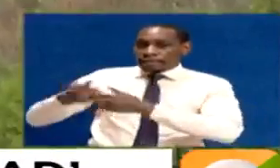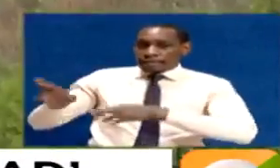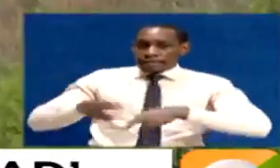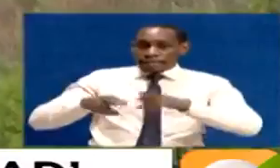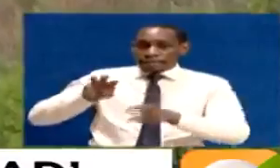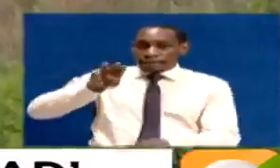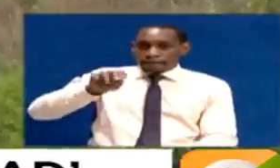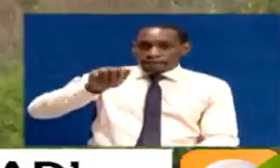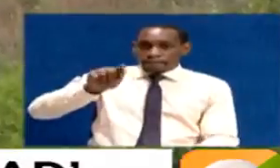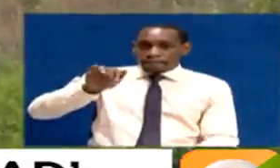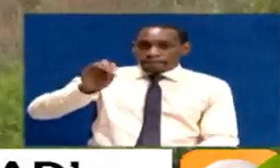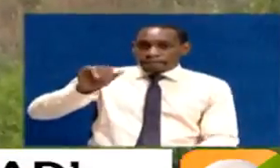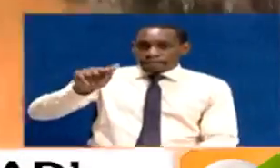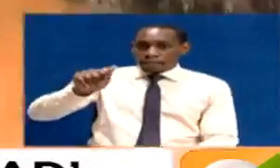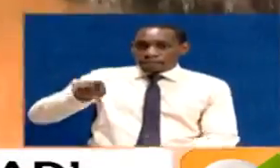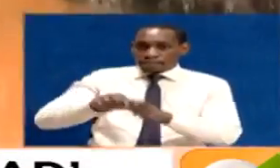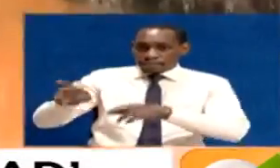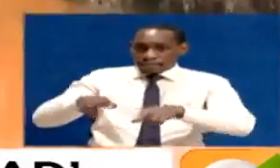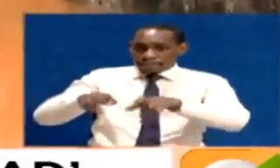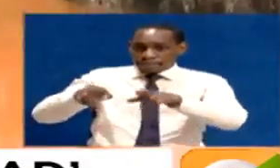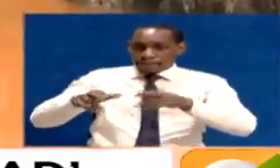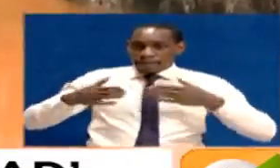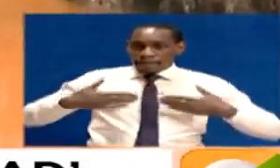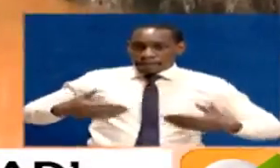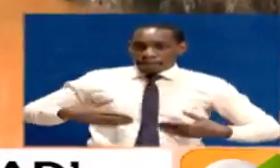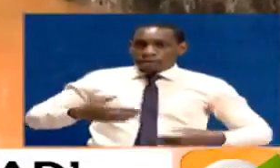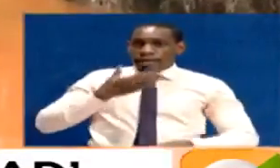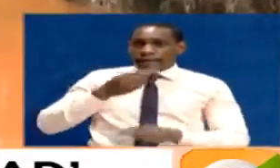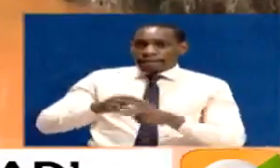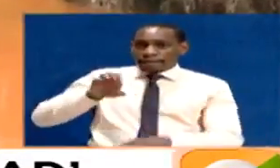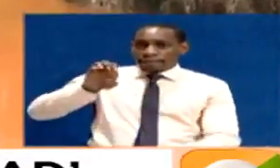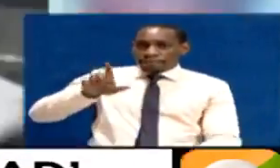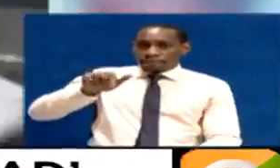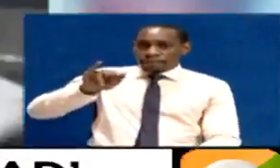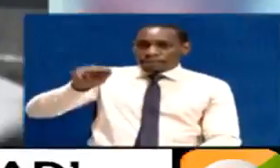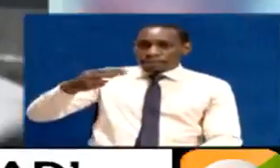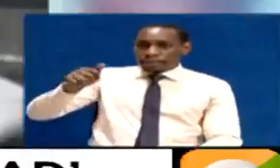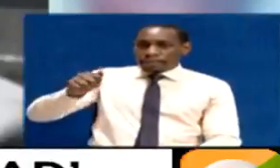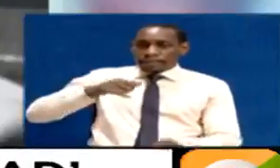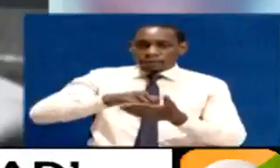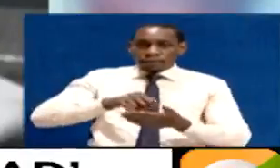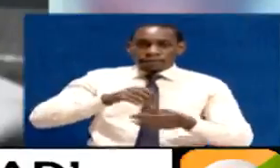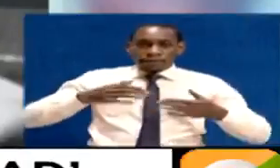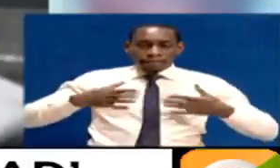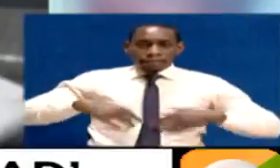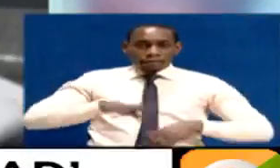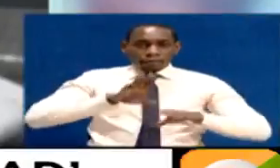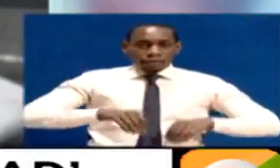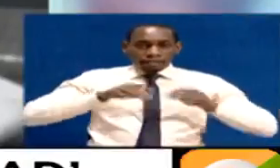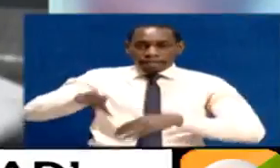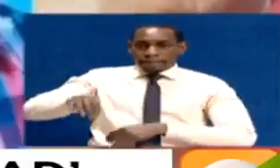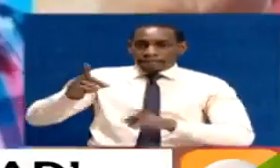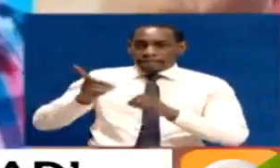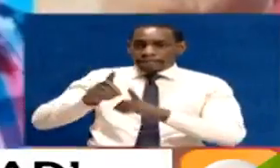River Mathioya. It is along this river where the body of Elijah Obong, one of the Kitengela quartet, was retrieved on